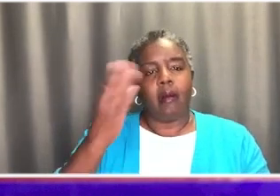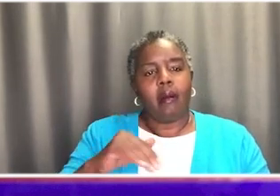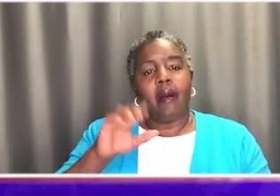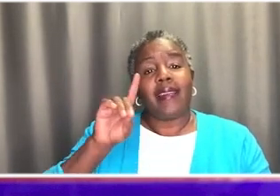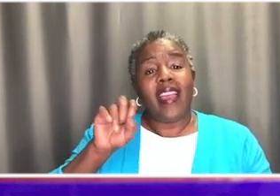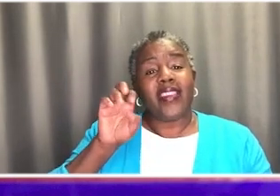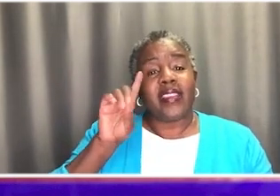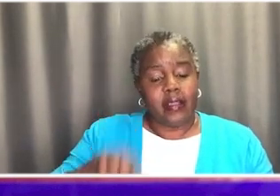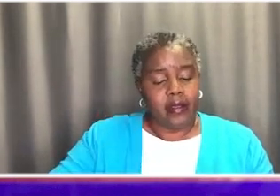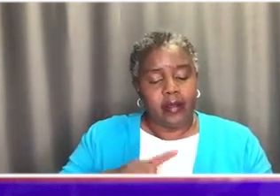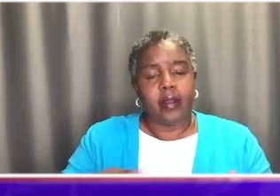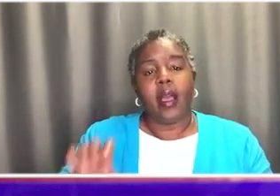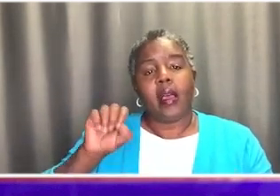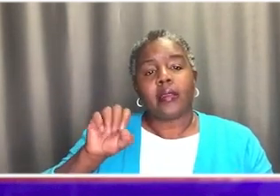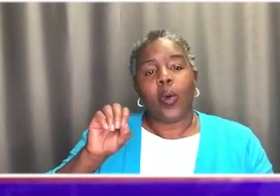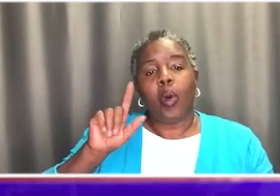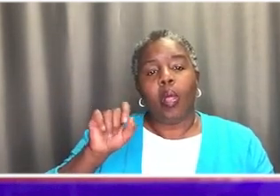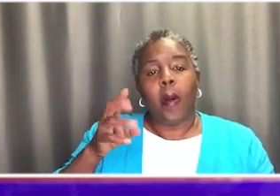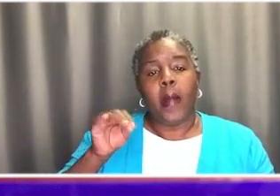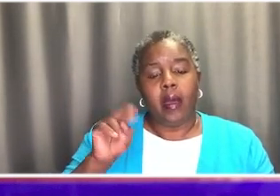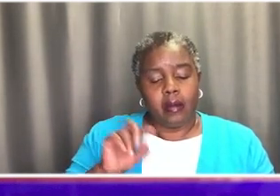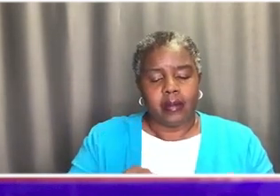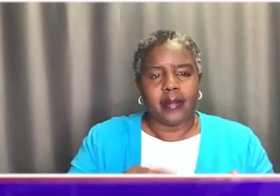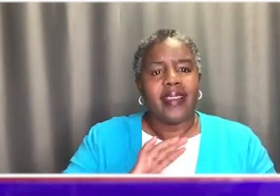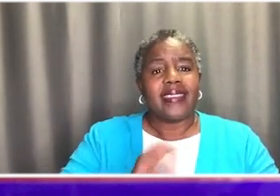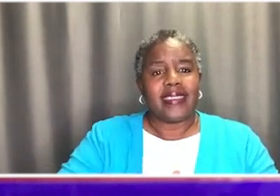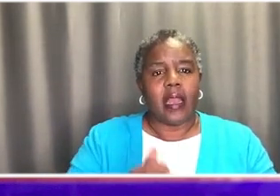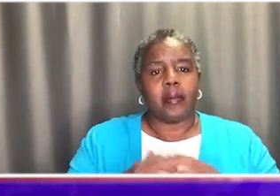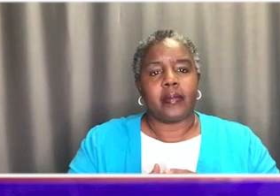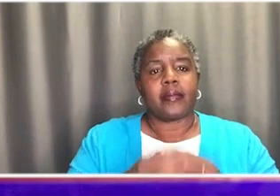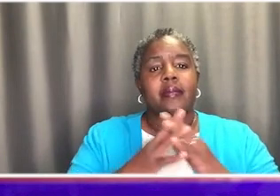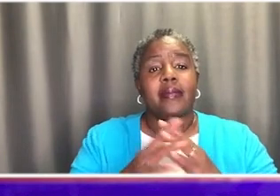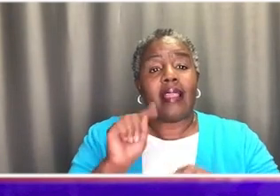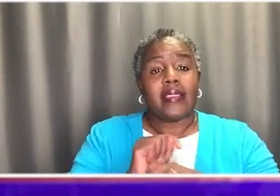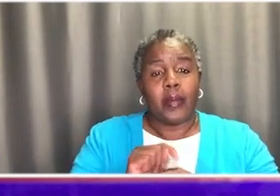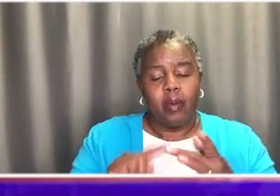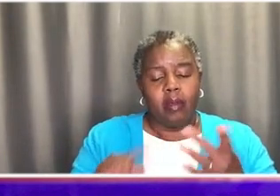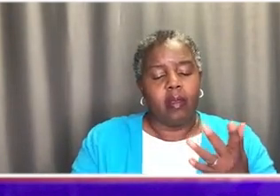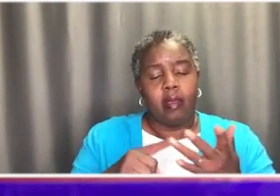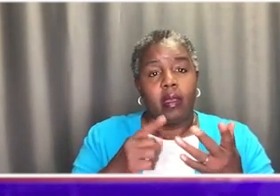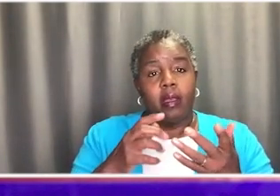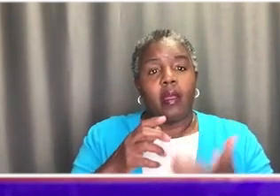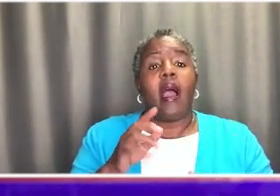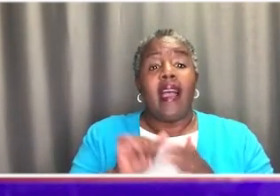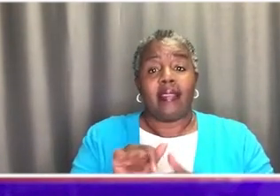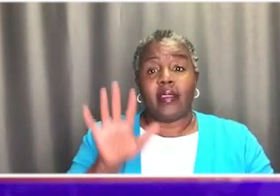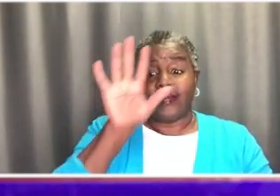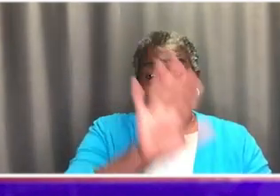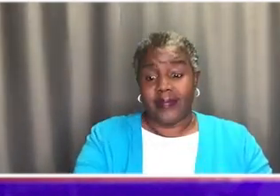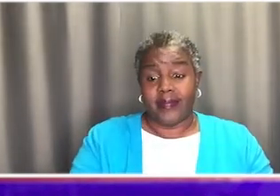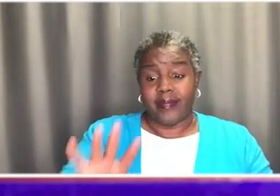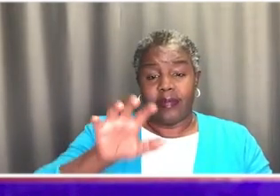son Solomon, who built the temple of God. Then came a split which divided the kingdoms